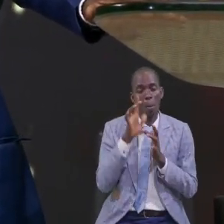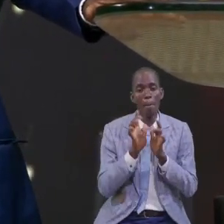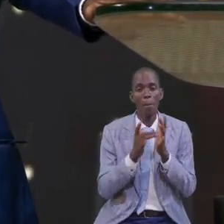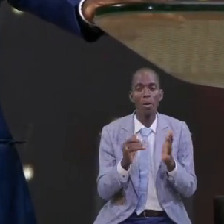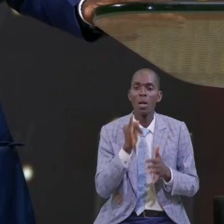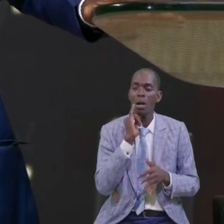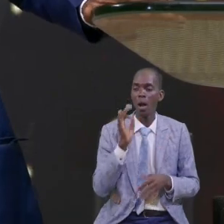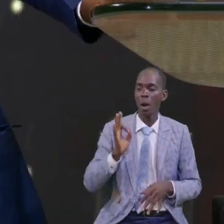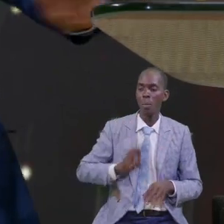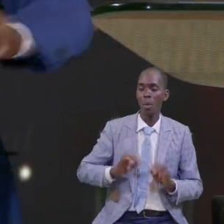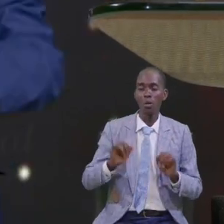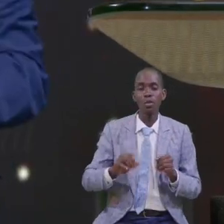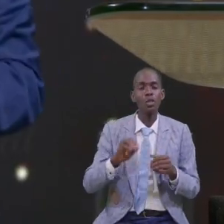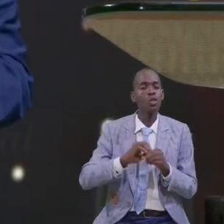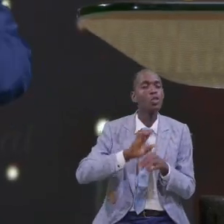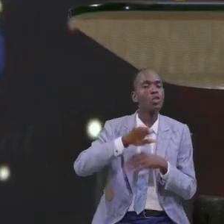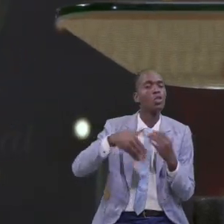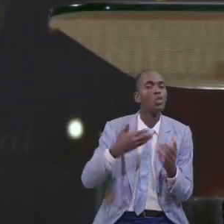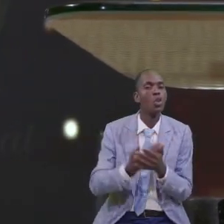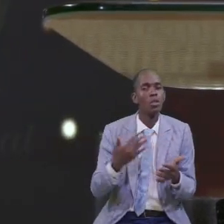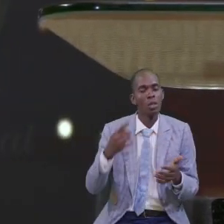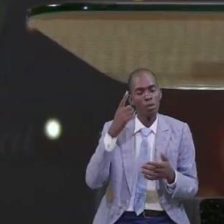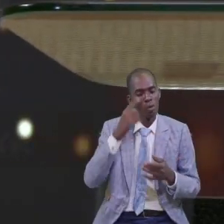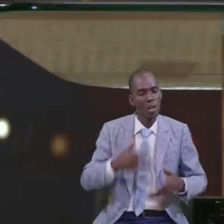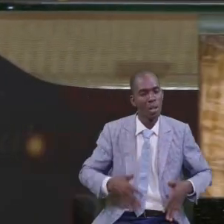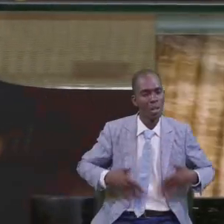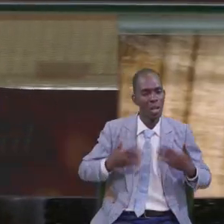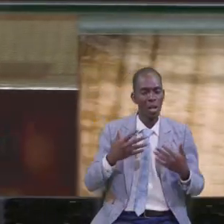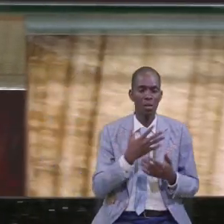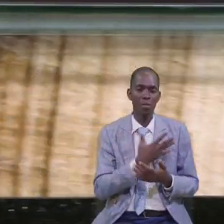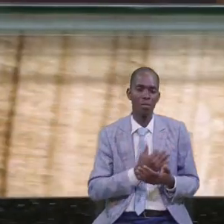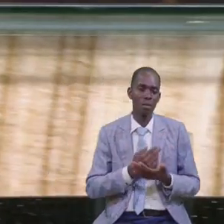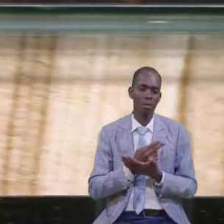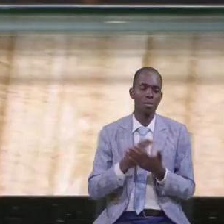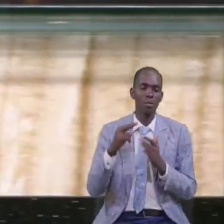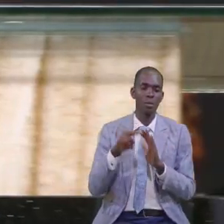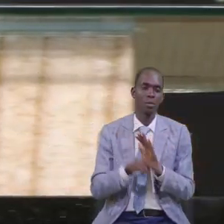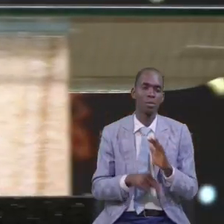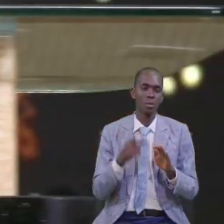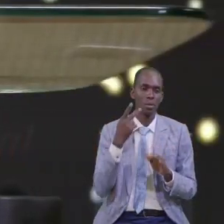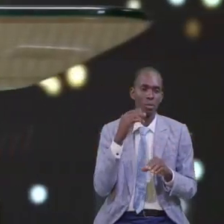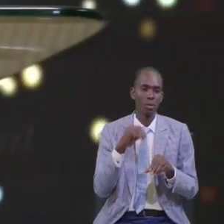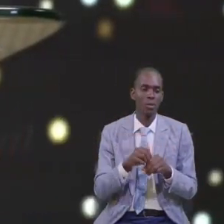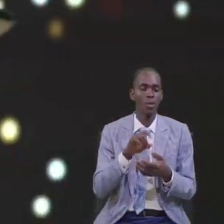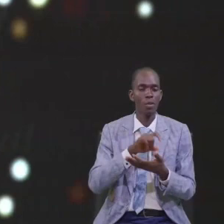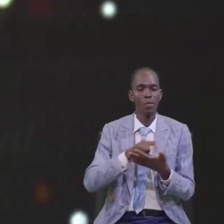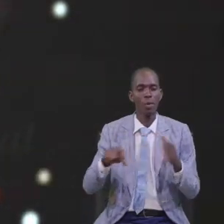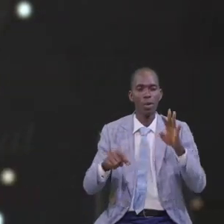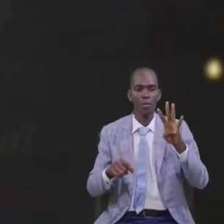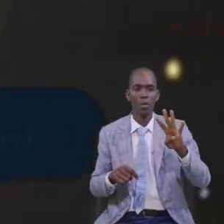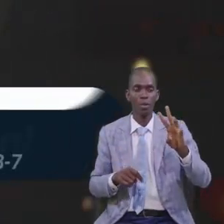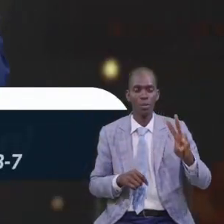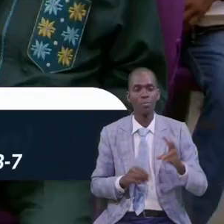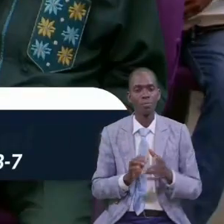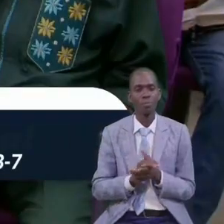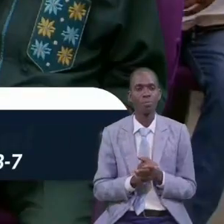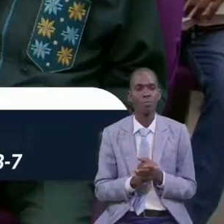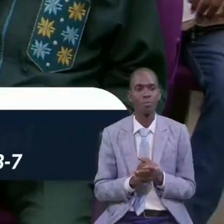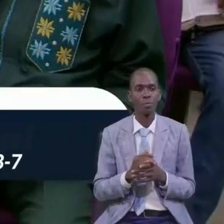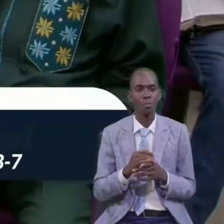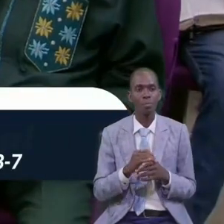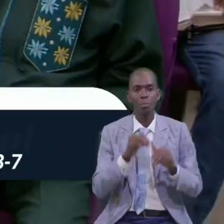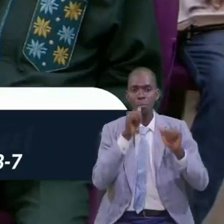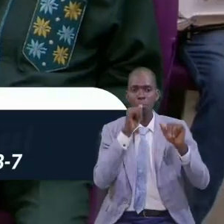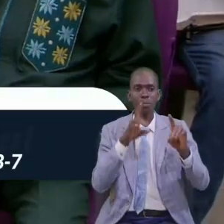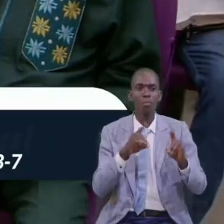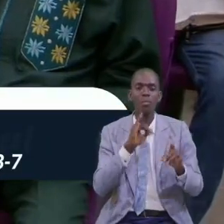for all things, for life and for godliness. Look at verse 46. In verse 46, it says, blessed is